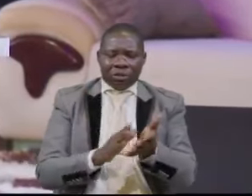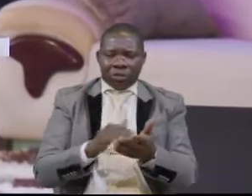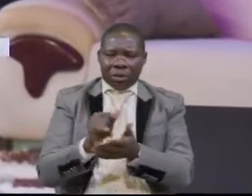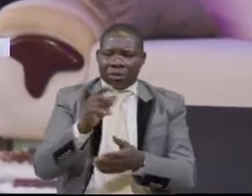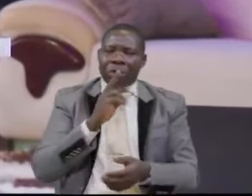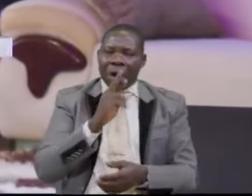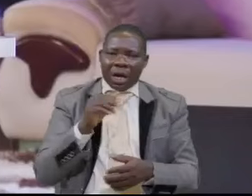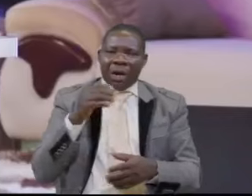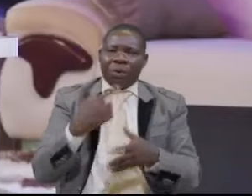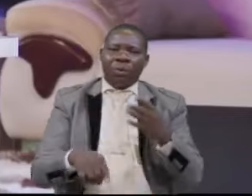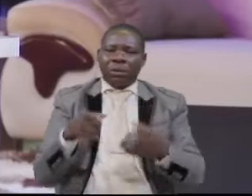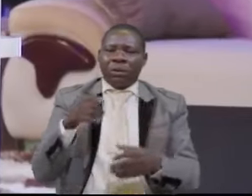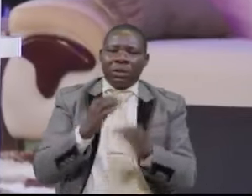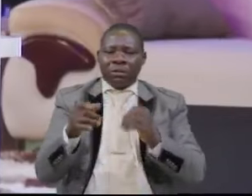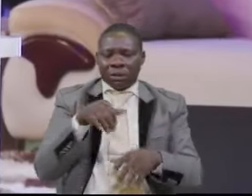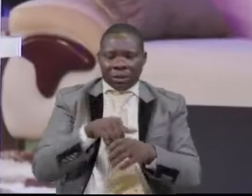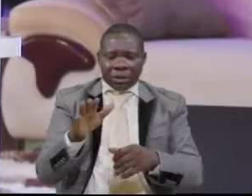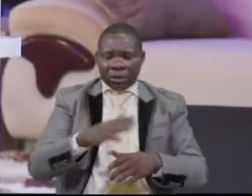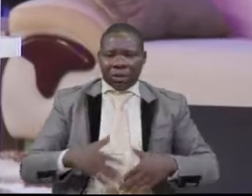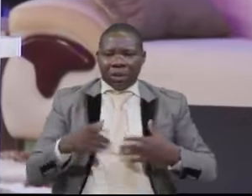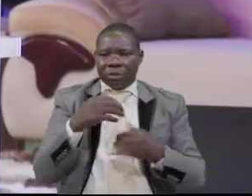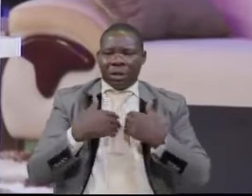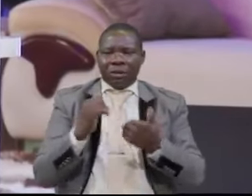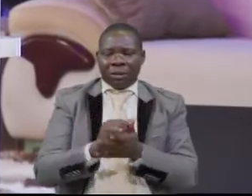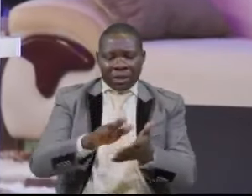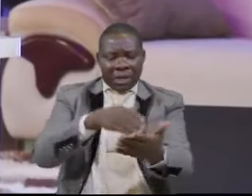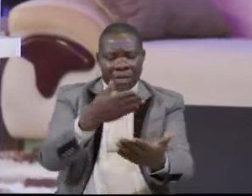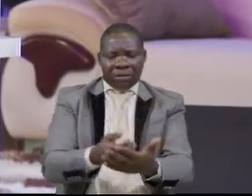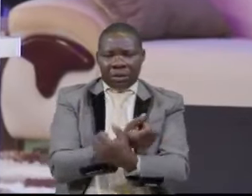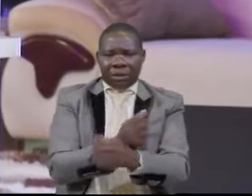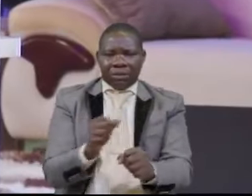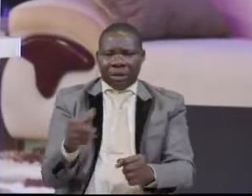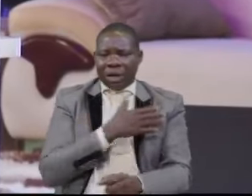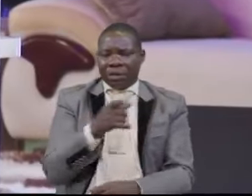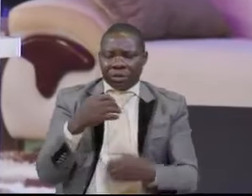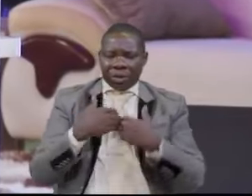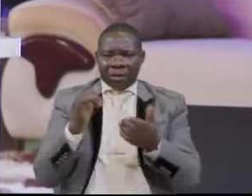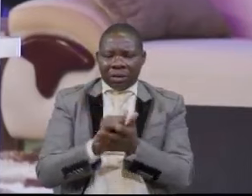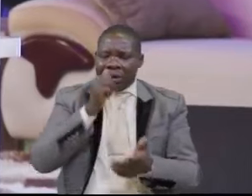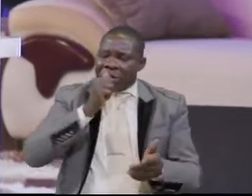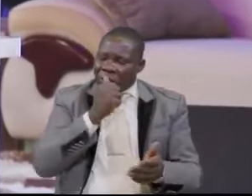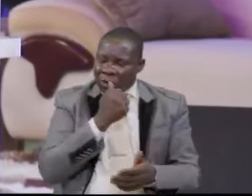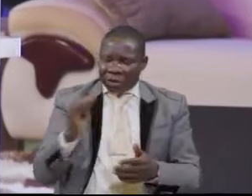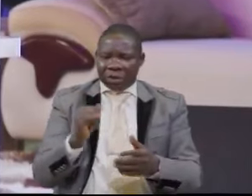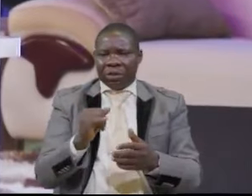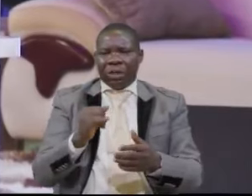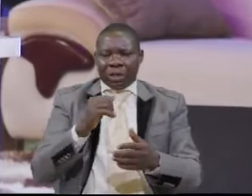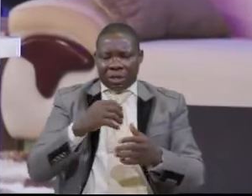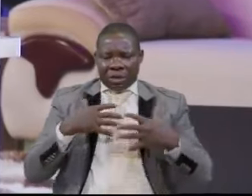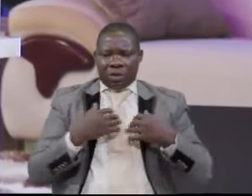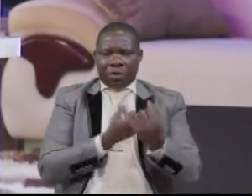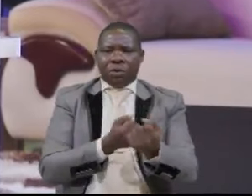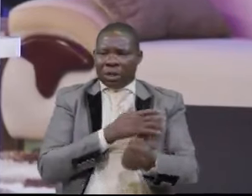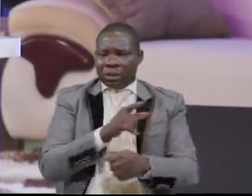have that evident salvation and you have that enduring courage and you fear none and you